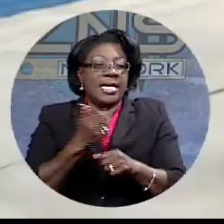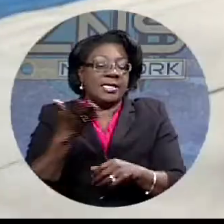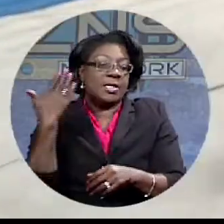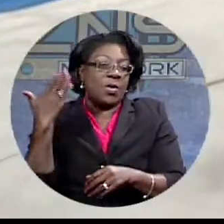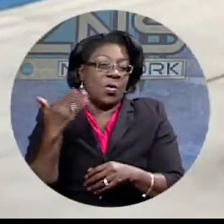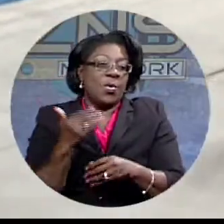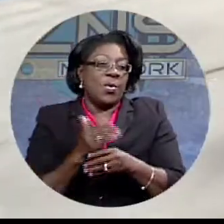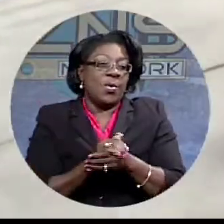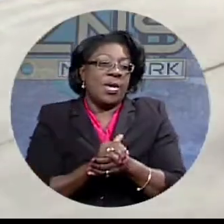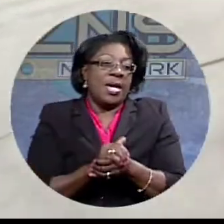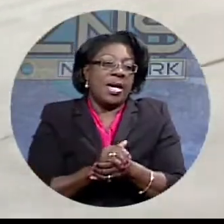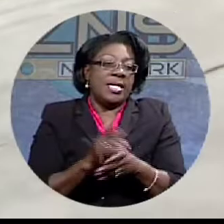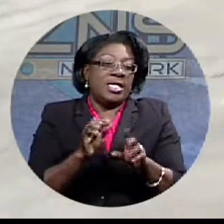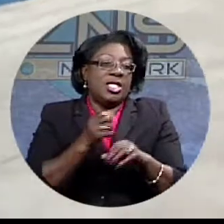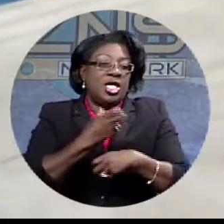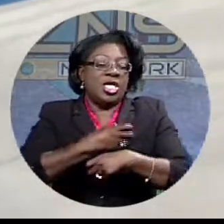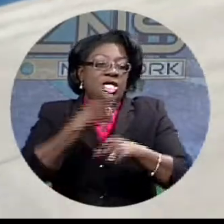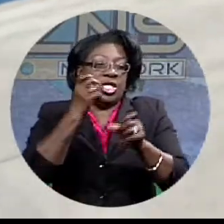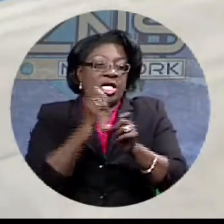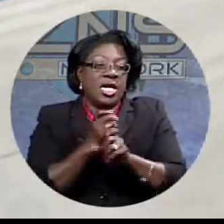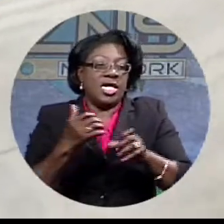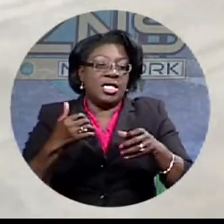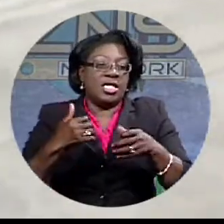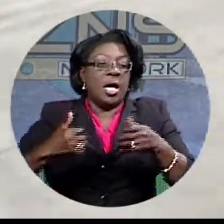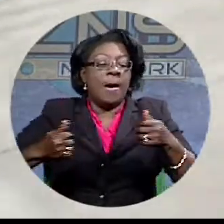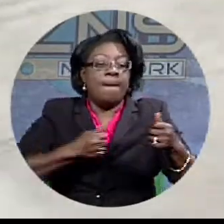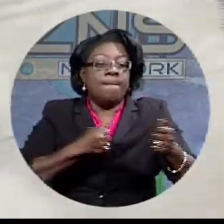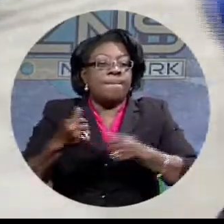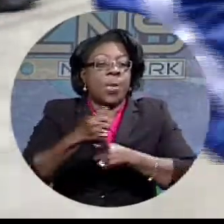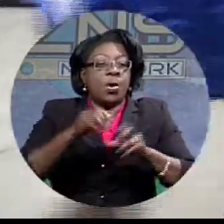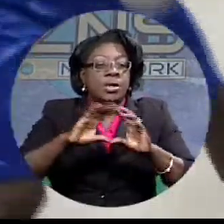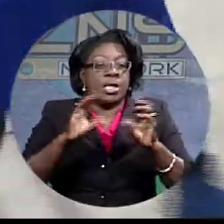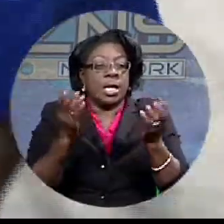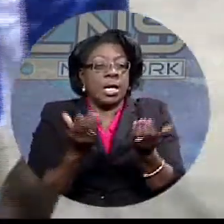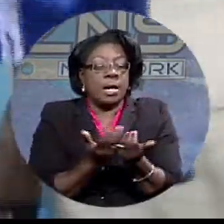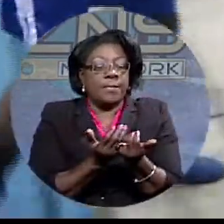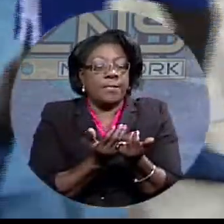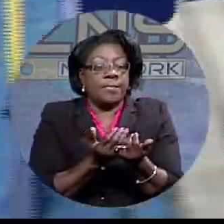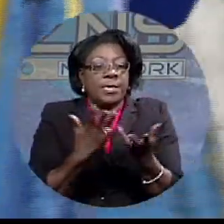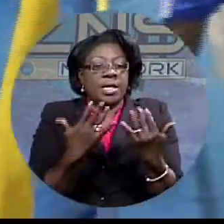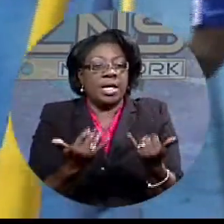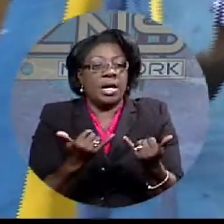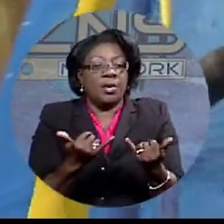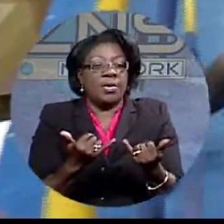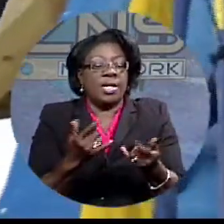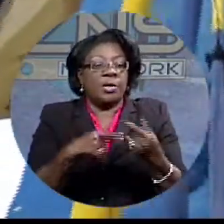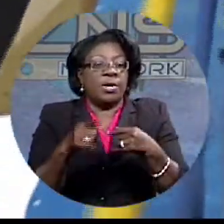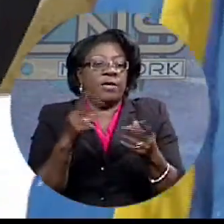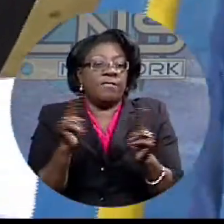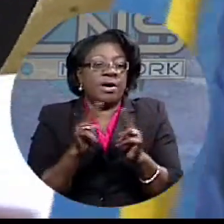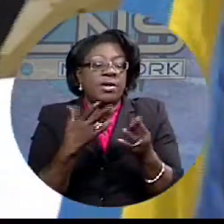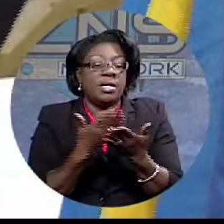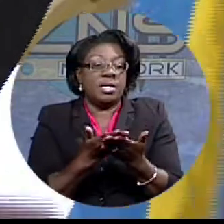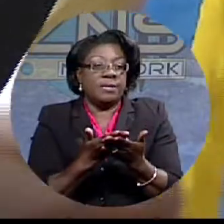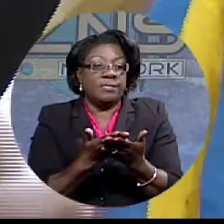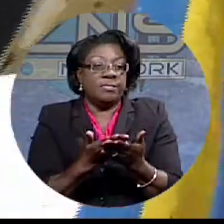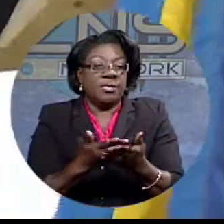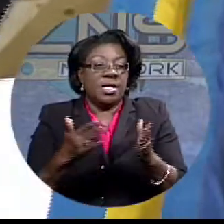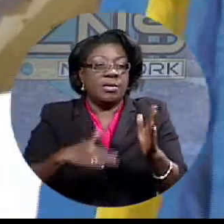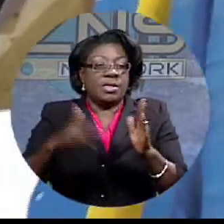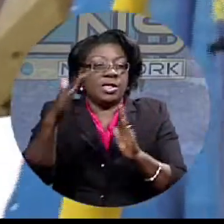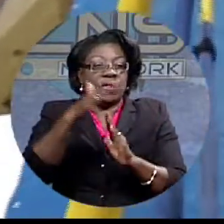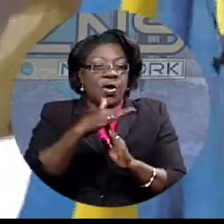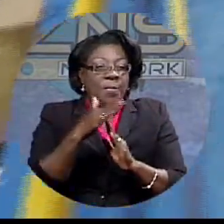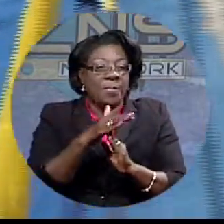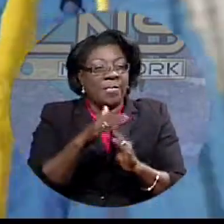Boxing Club, I came from champion amateur Ray Minus and went with Ron Rogers, but it went very good. No, even though I know I was the top dog and he was